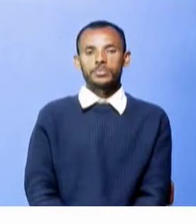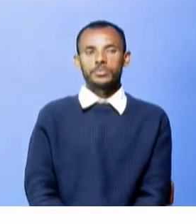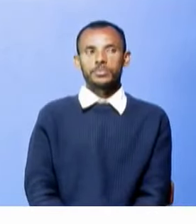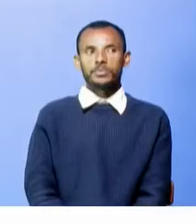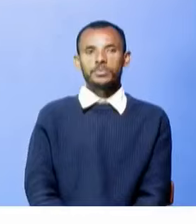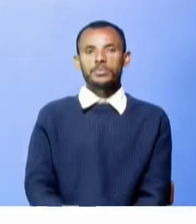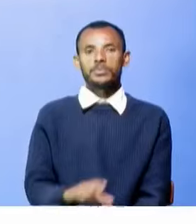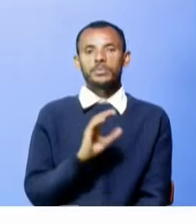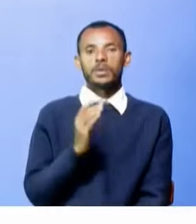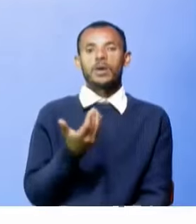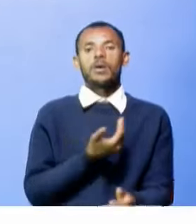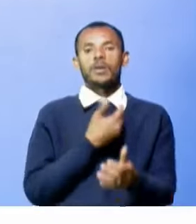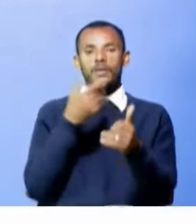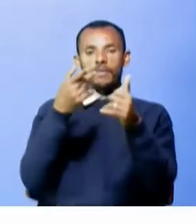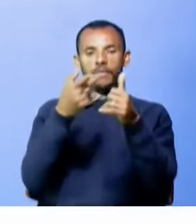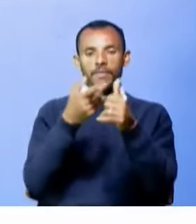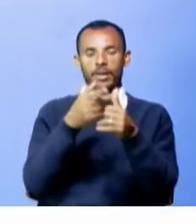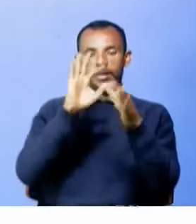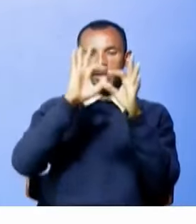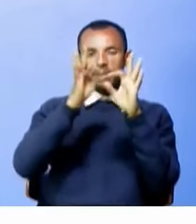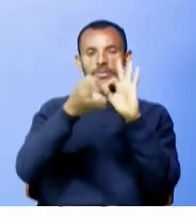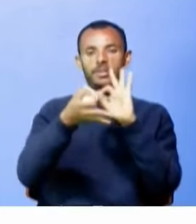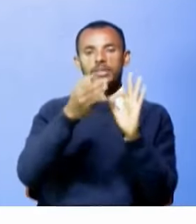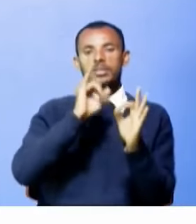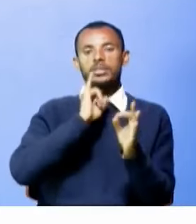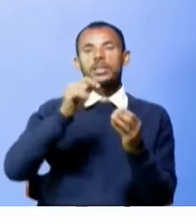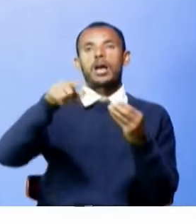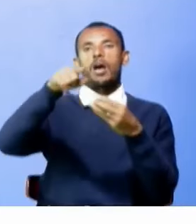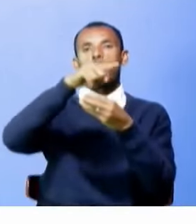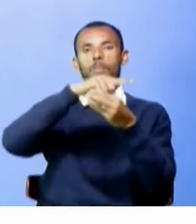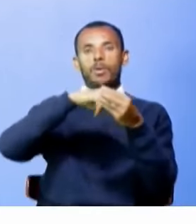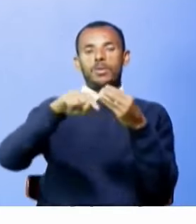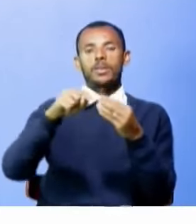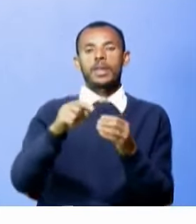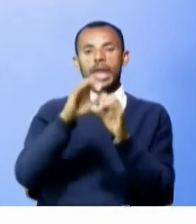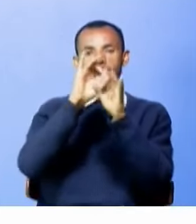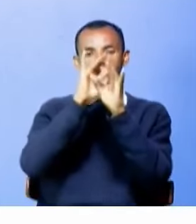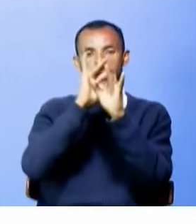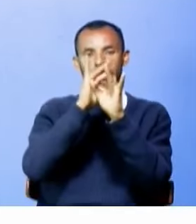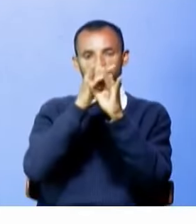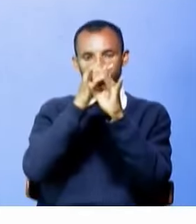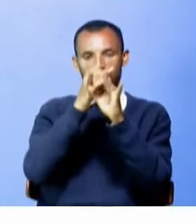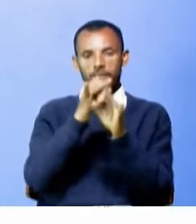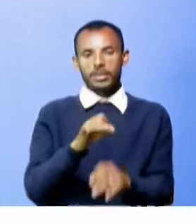So our first definition is about experiment.